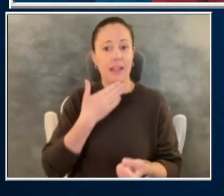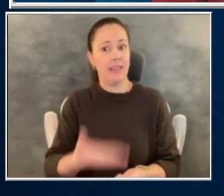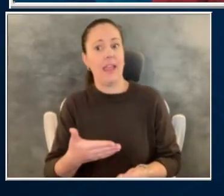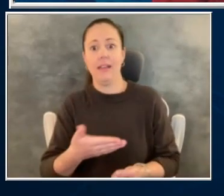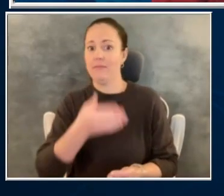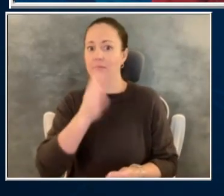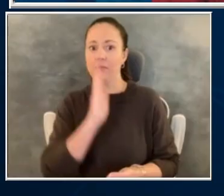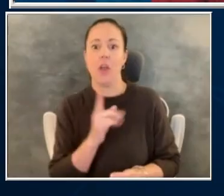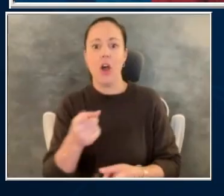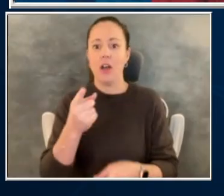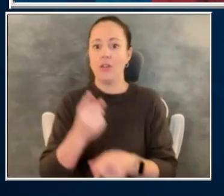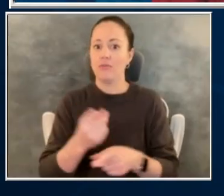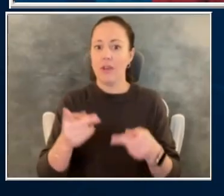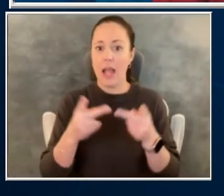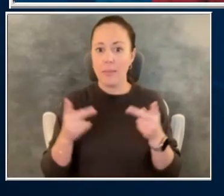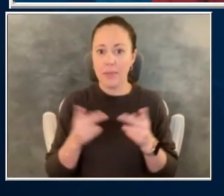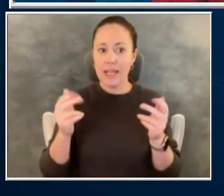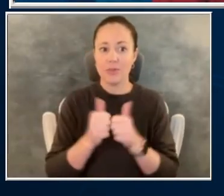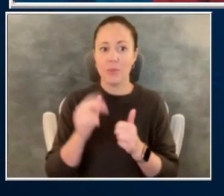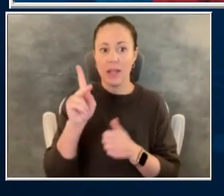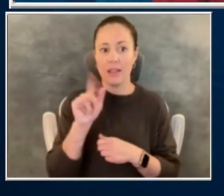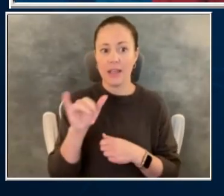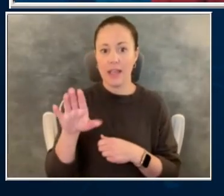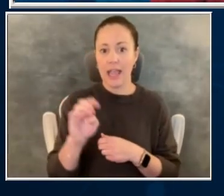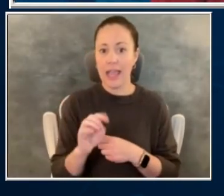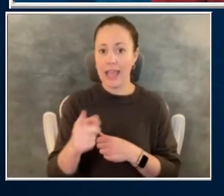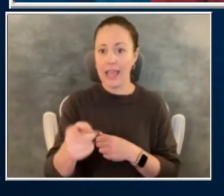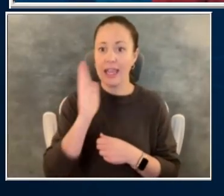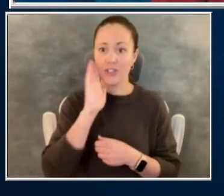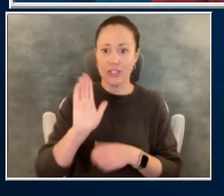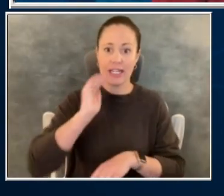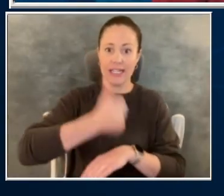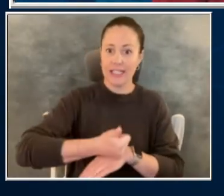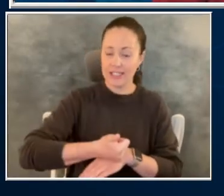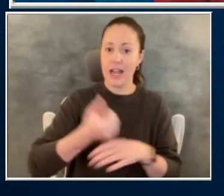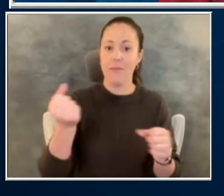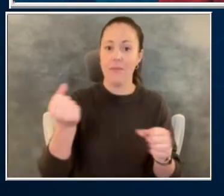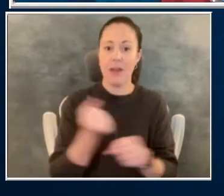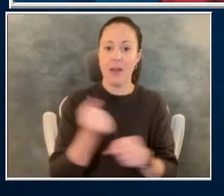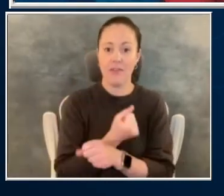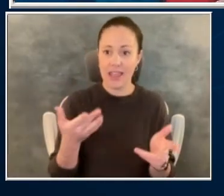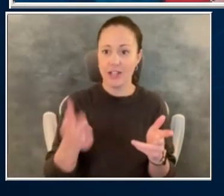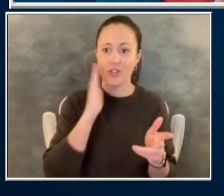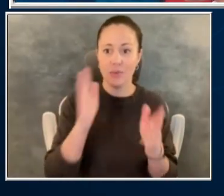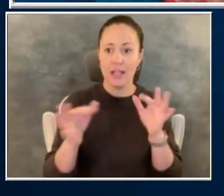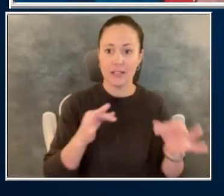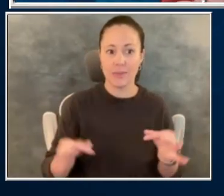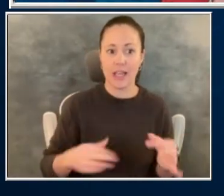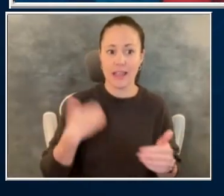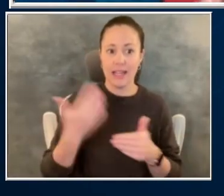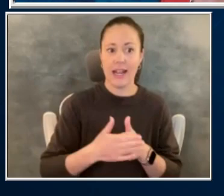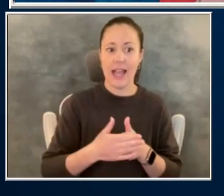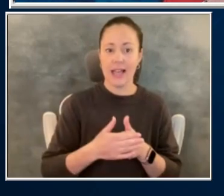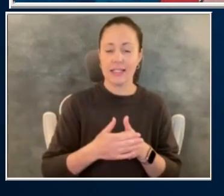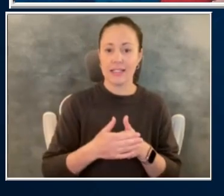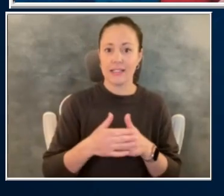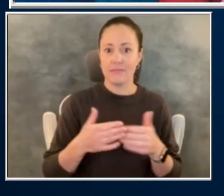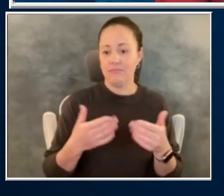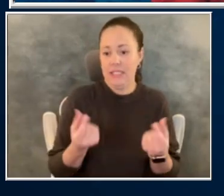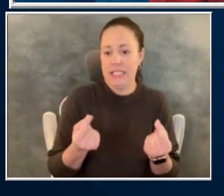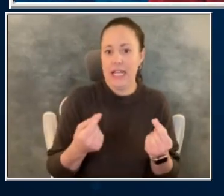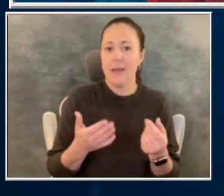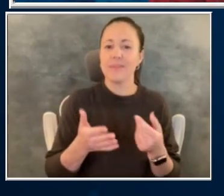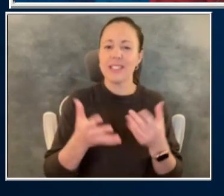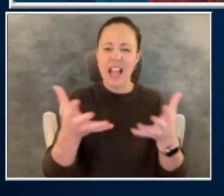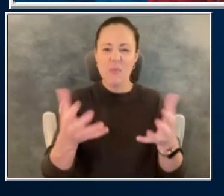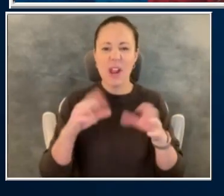with Kay, and she's going to get you set up and take you through those next steps. I do want to give you a little privacy as you go over the next steps you're going to